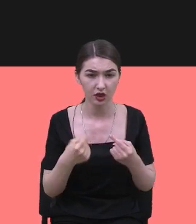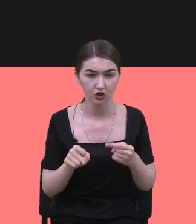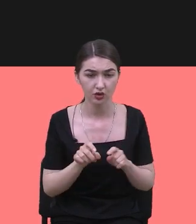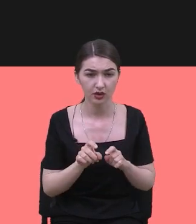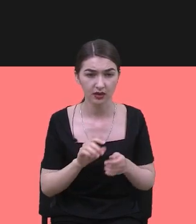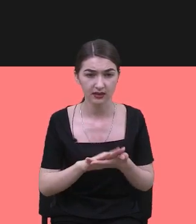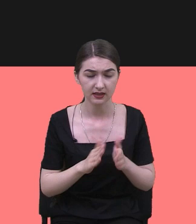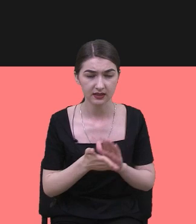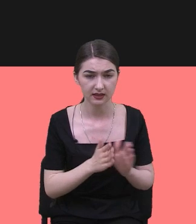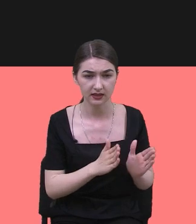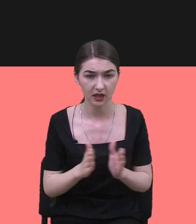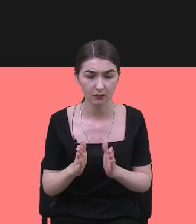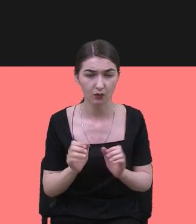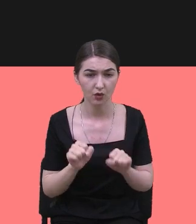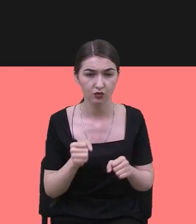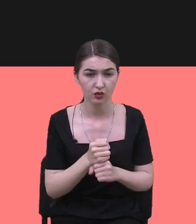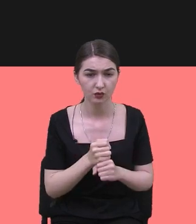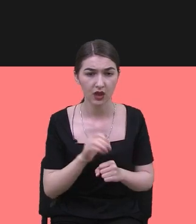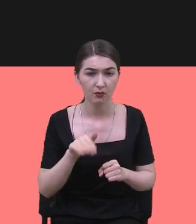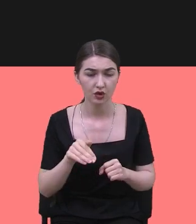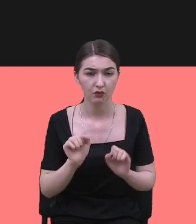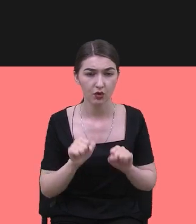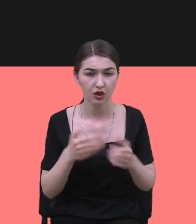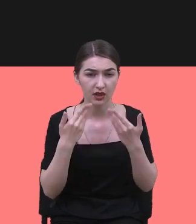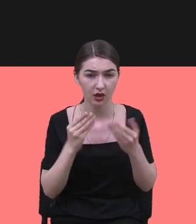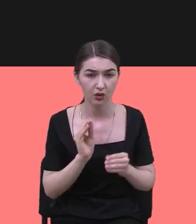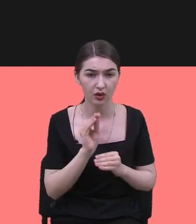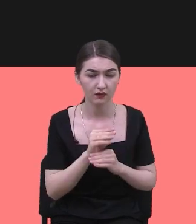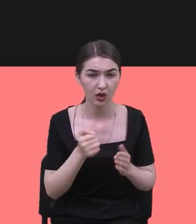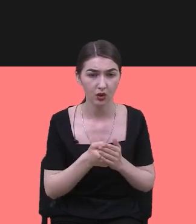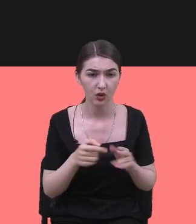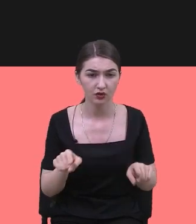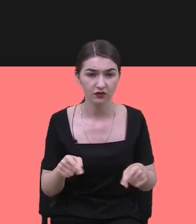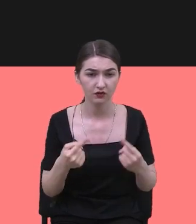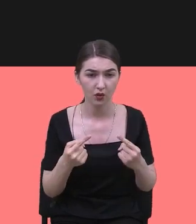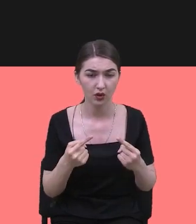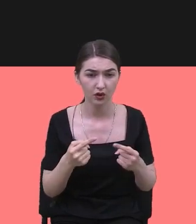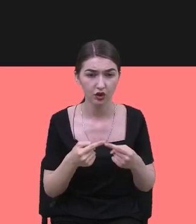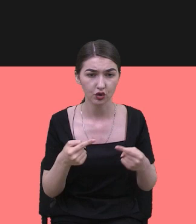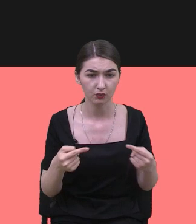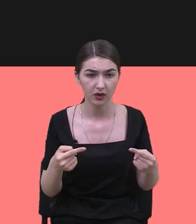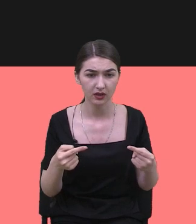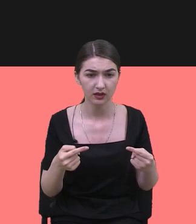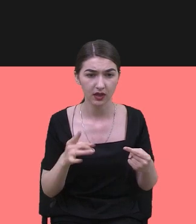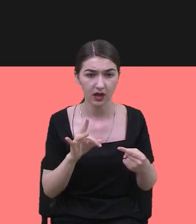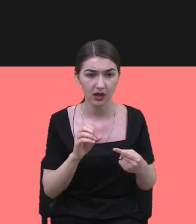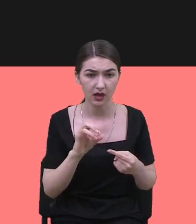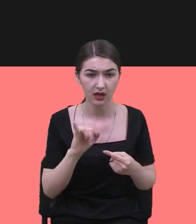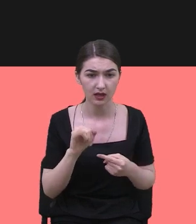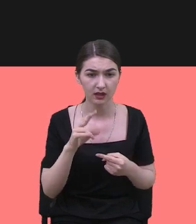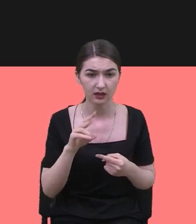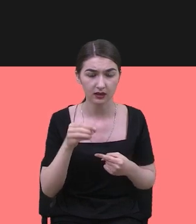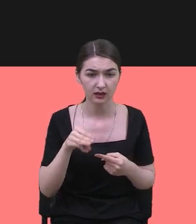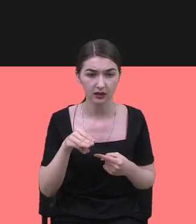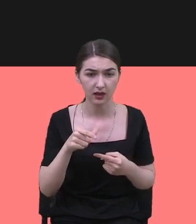automatically. And if the platform is integrated with other systems, it's then